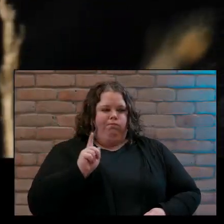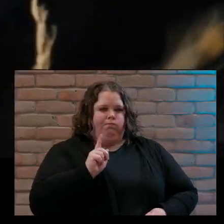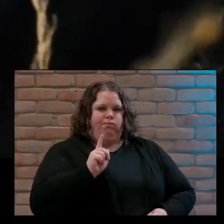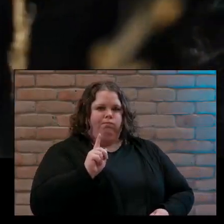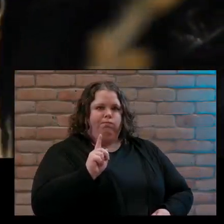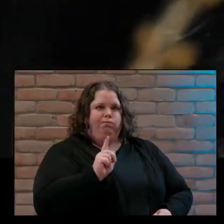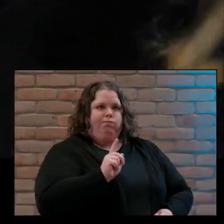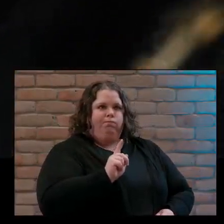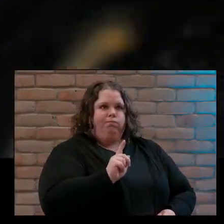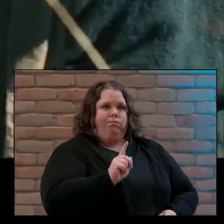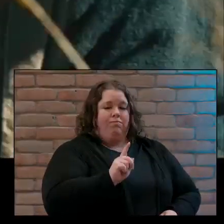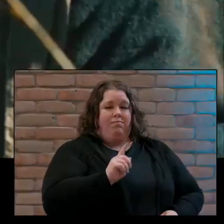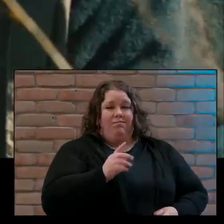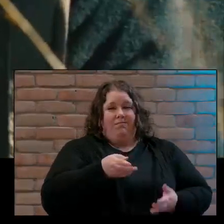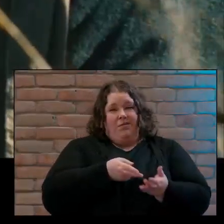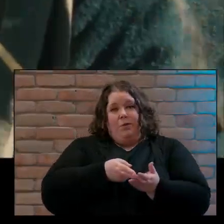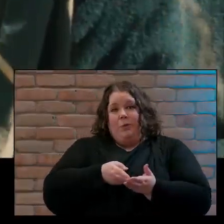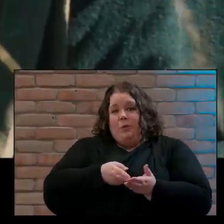The truth was,